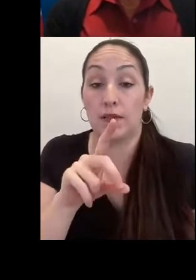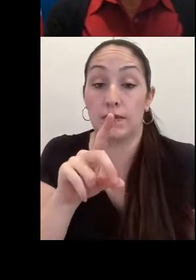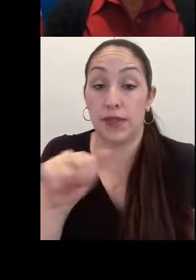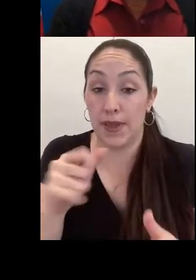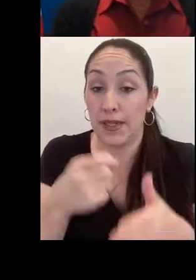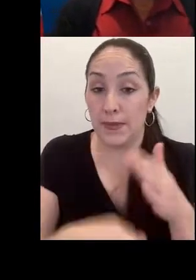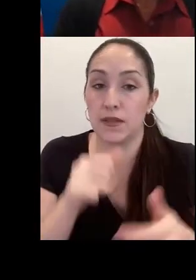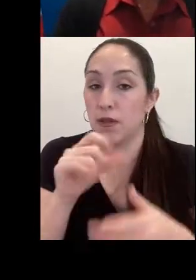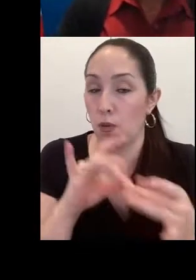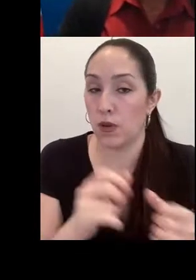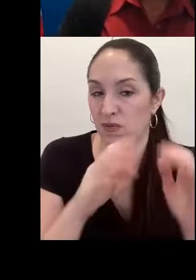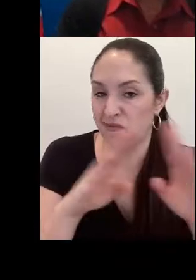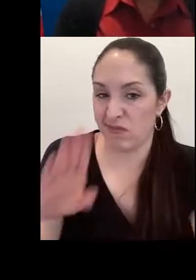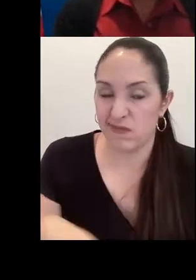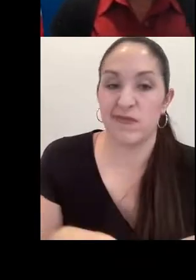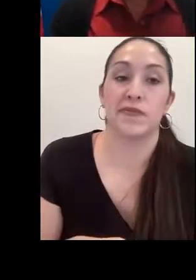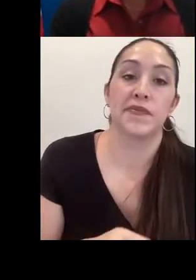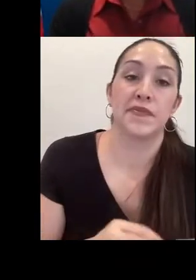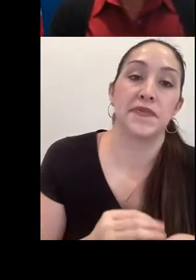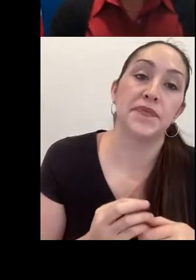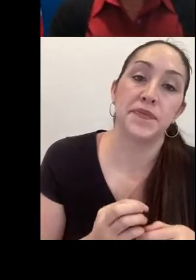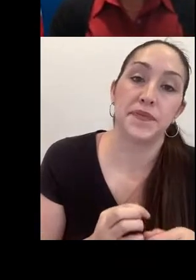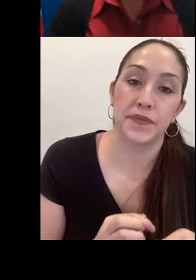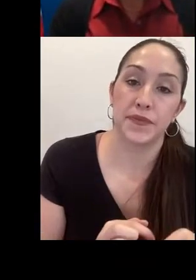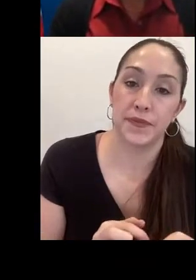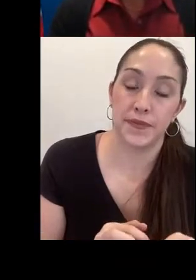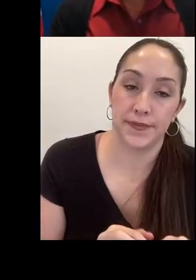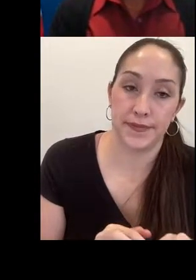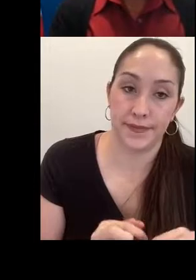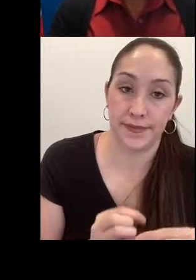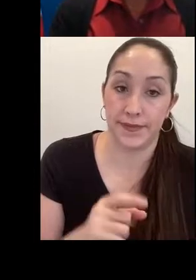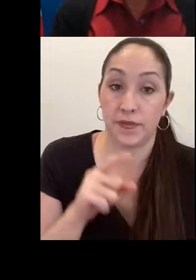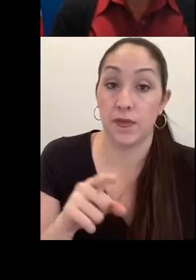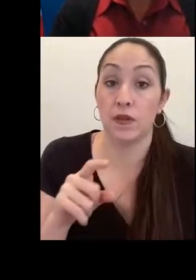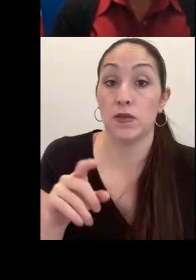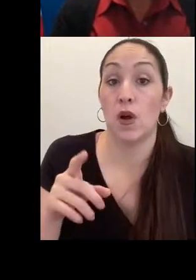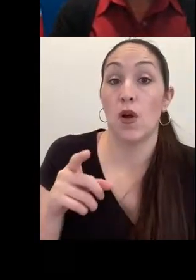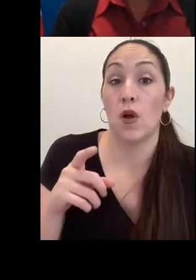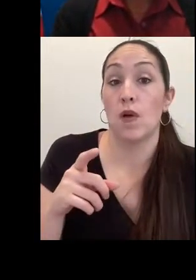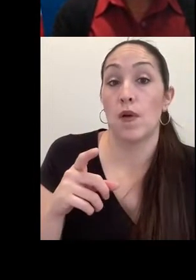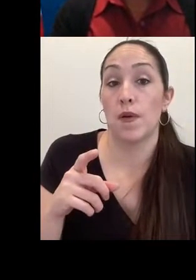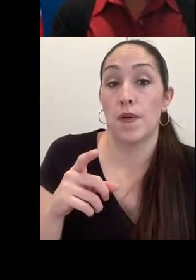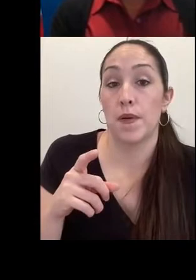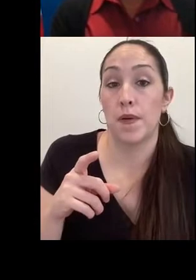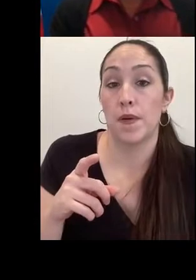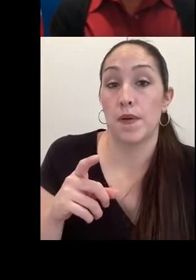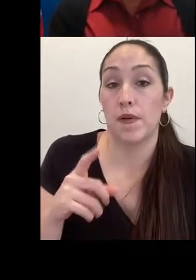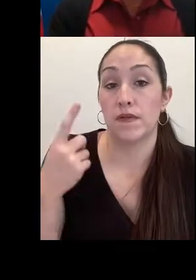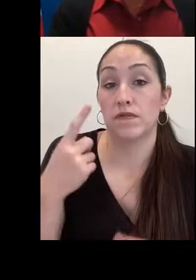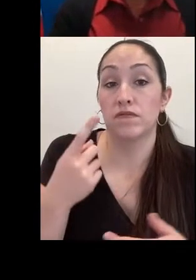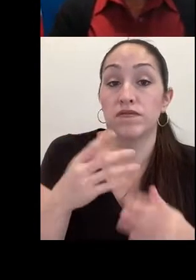Distribution from ABLE accounts retain distributions for housing-related QDZs or expenses that are not